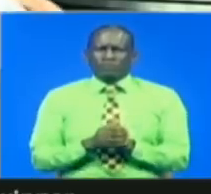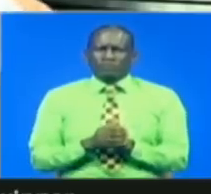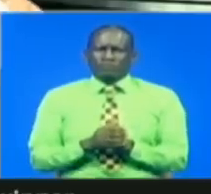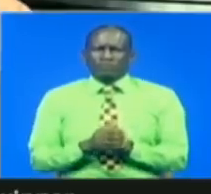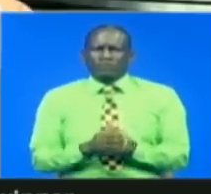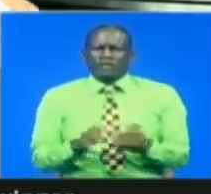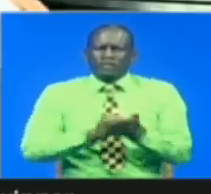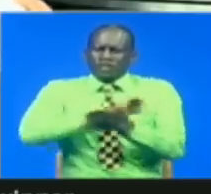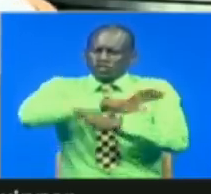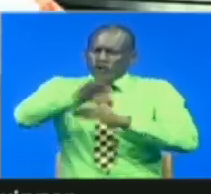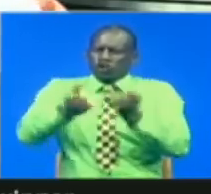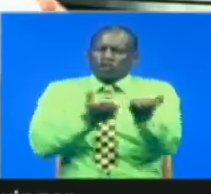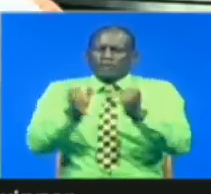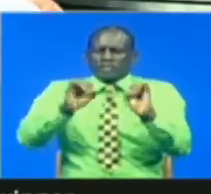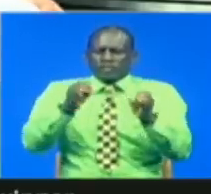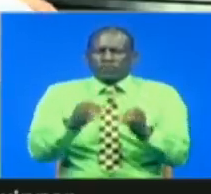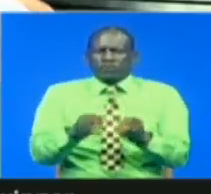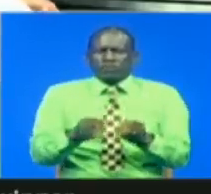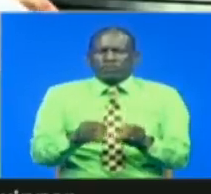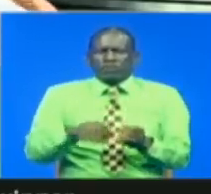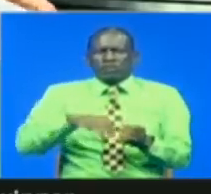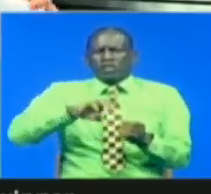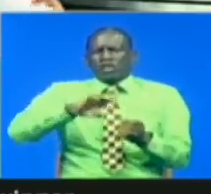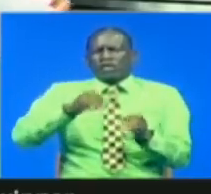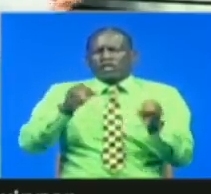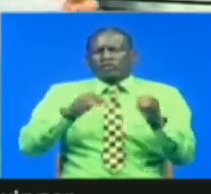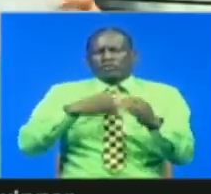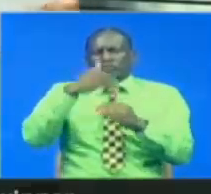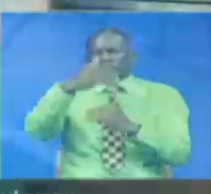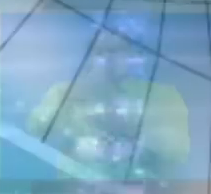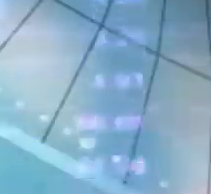And that's your business news. There's more when we return.